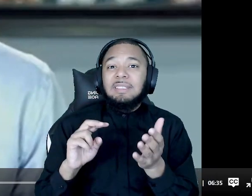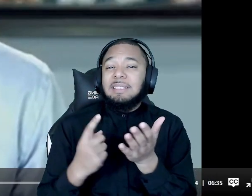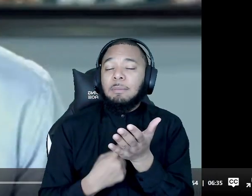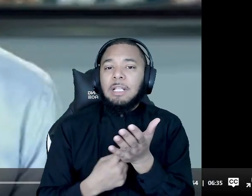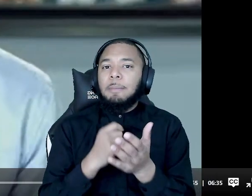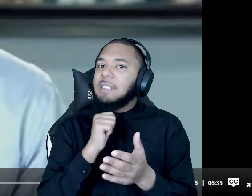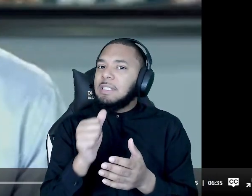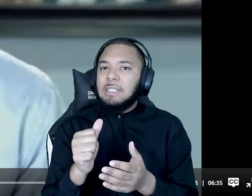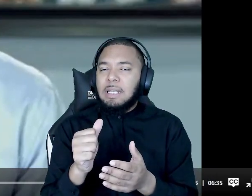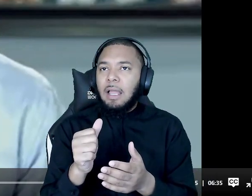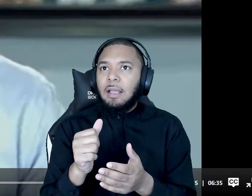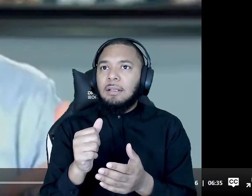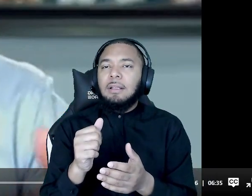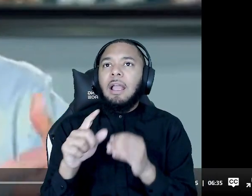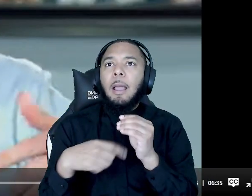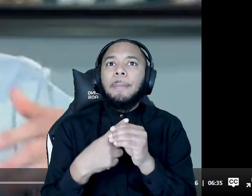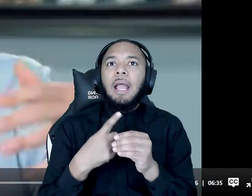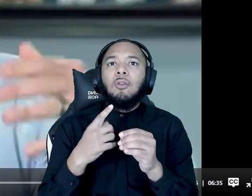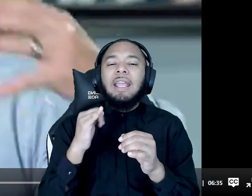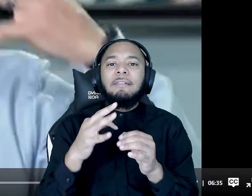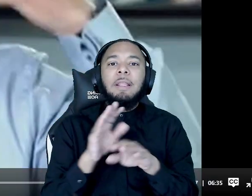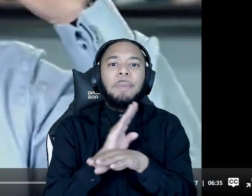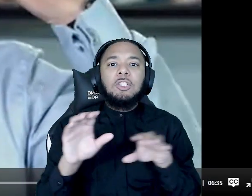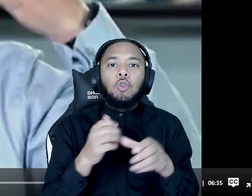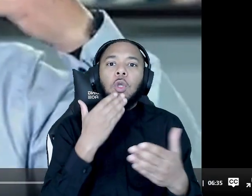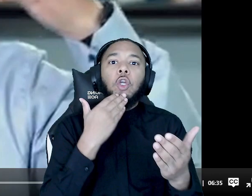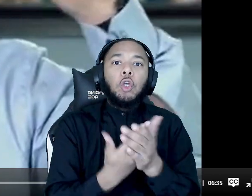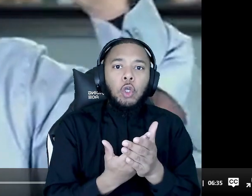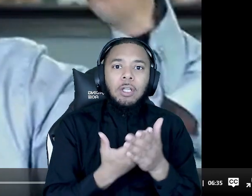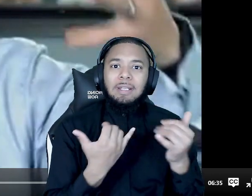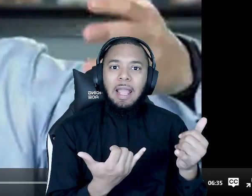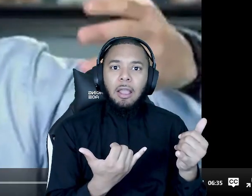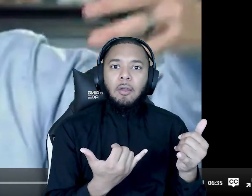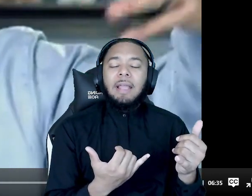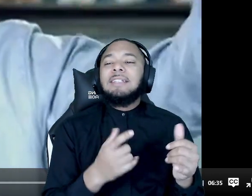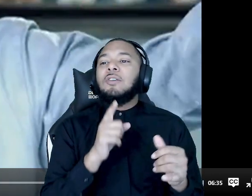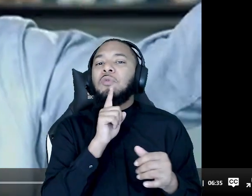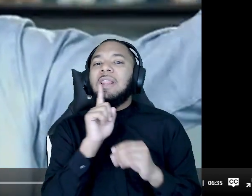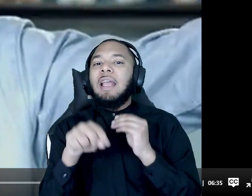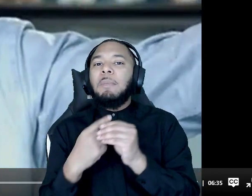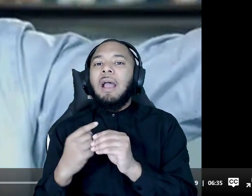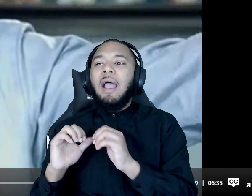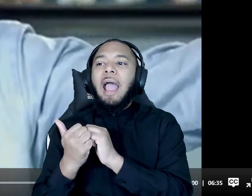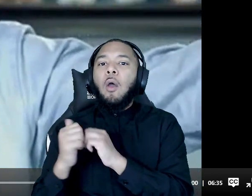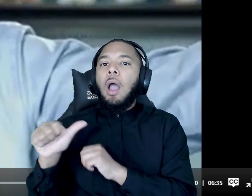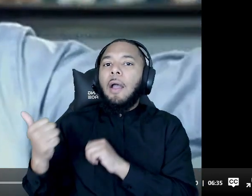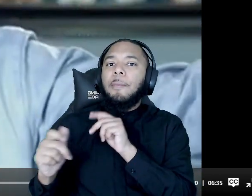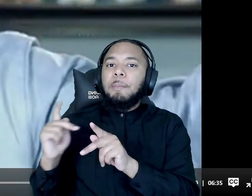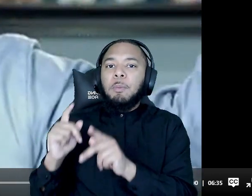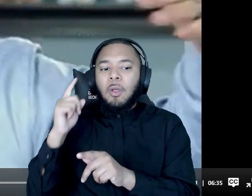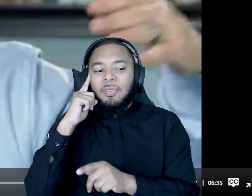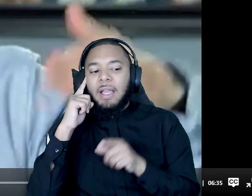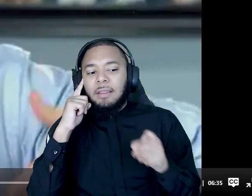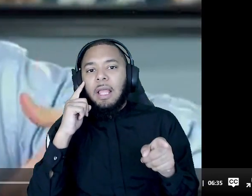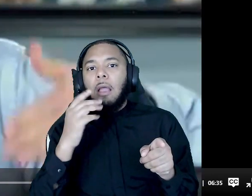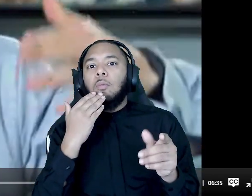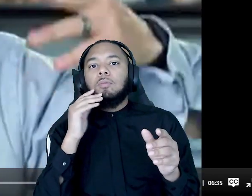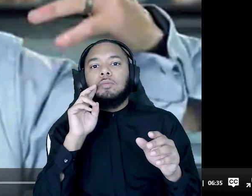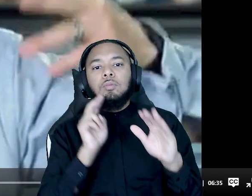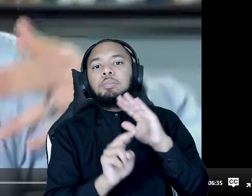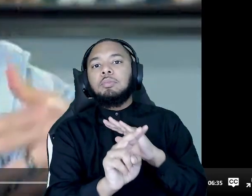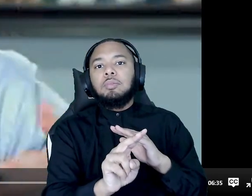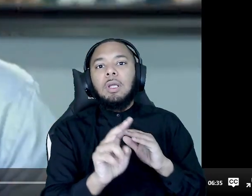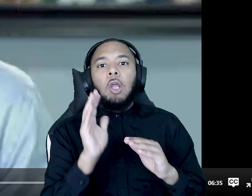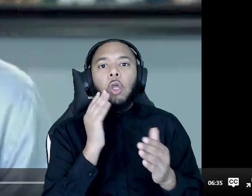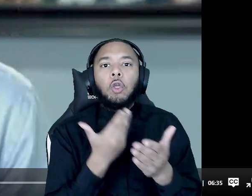is doing currently, it's how well people think they're doing now and how well they're going to do in the future.